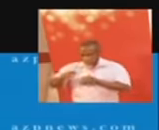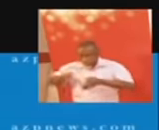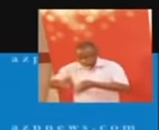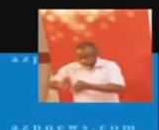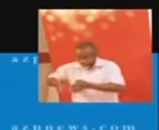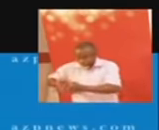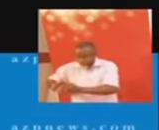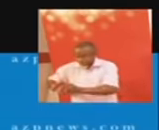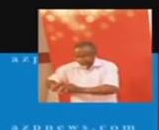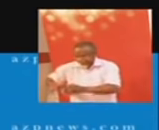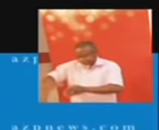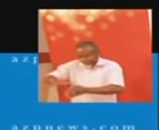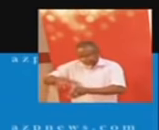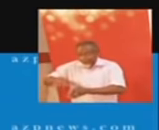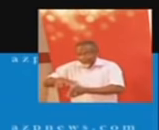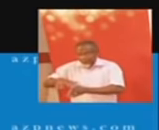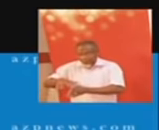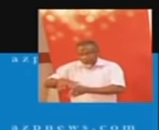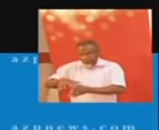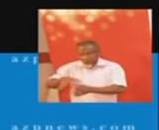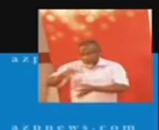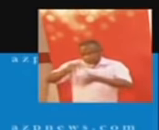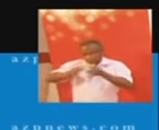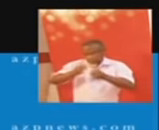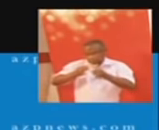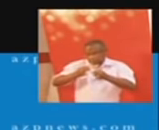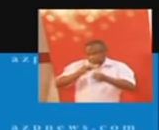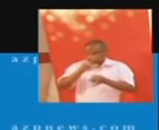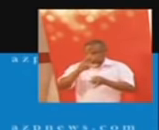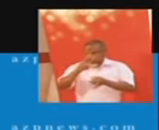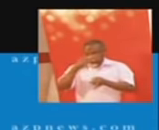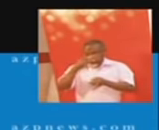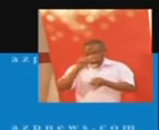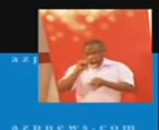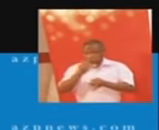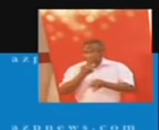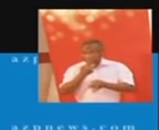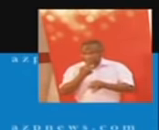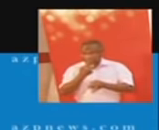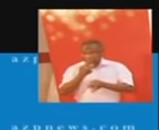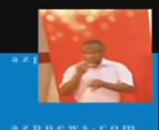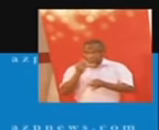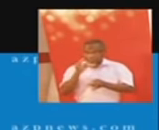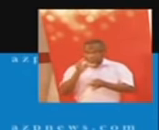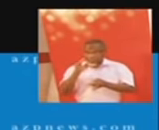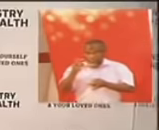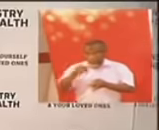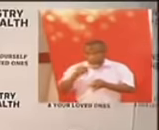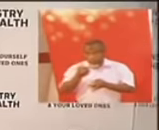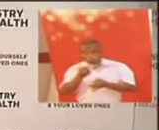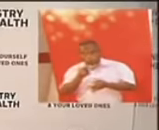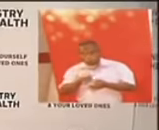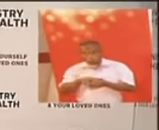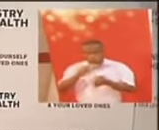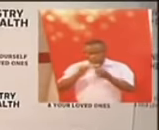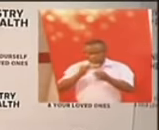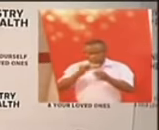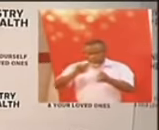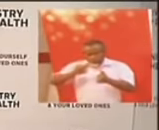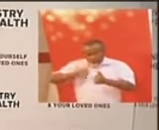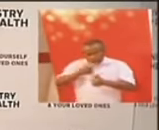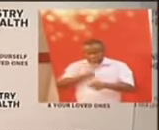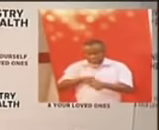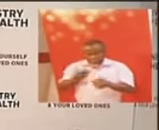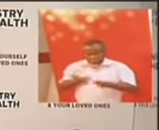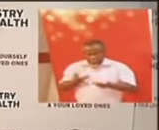given guidelines for step-down facilities, or is this unique to Trinidad and Tobago? Thank you. Okay, good